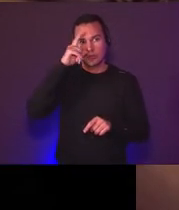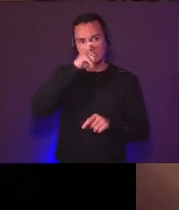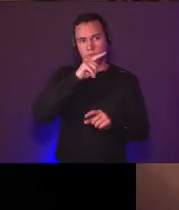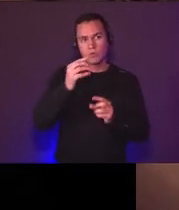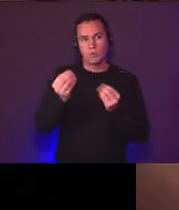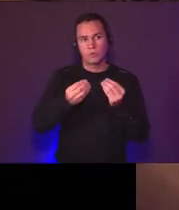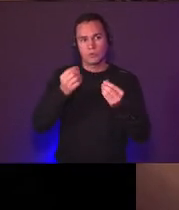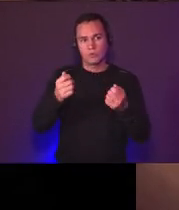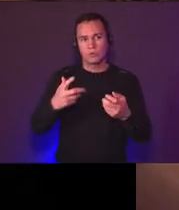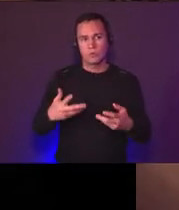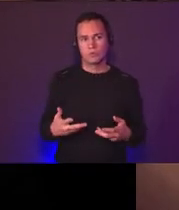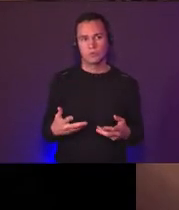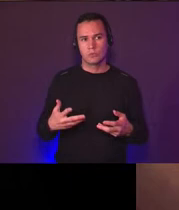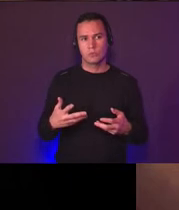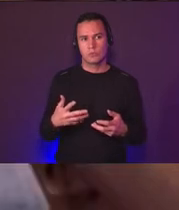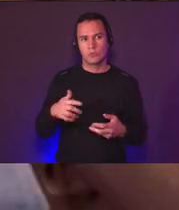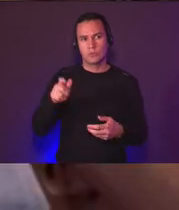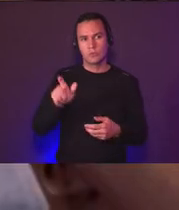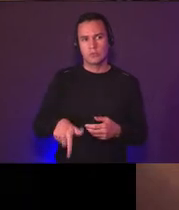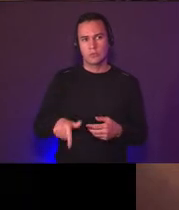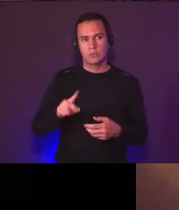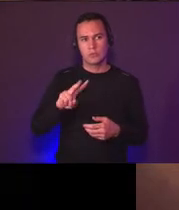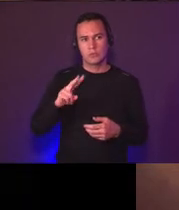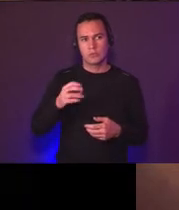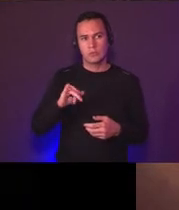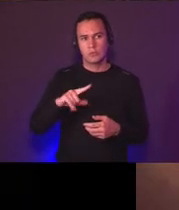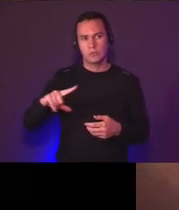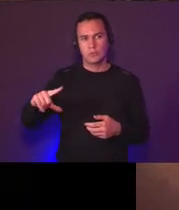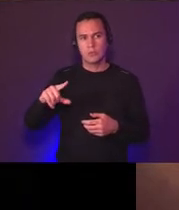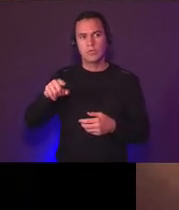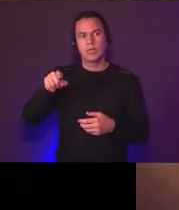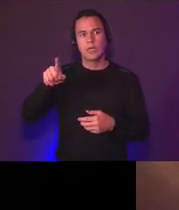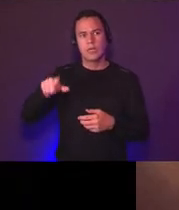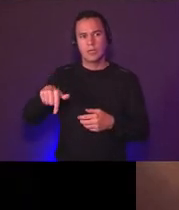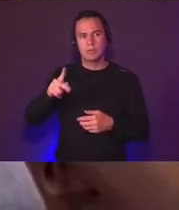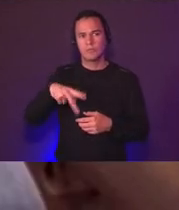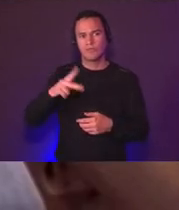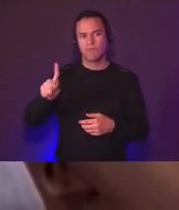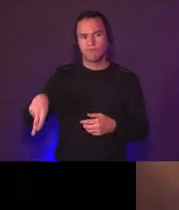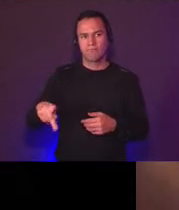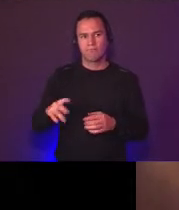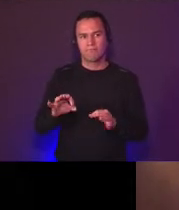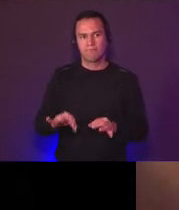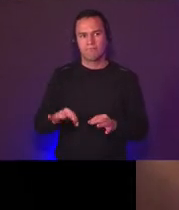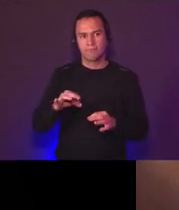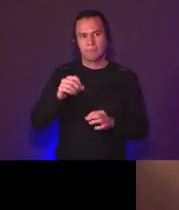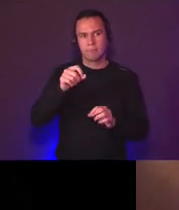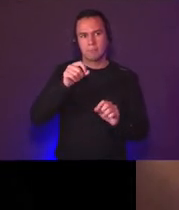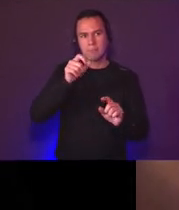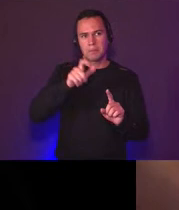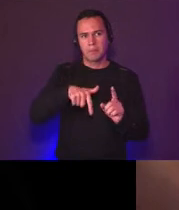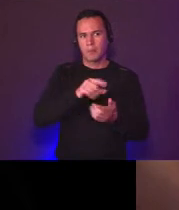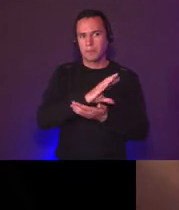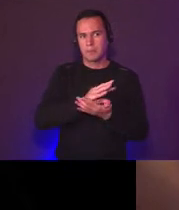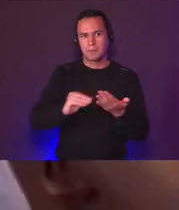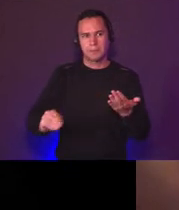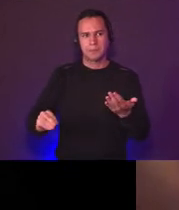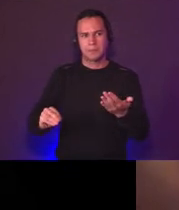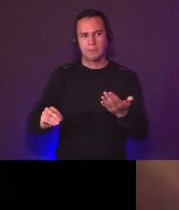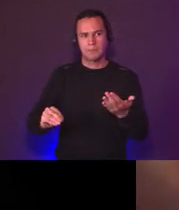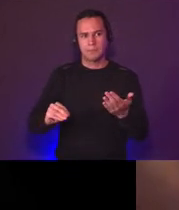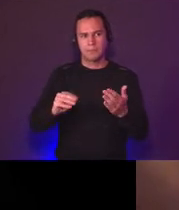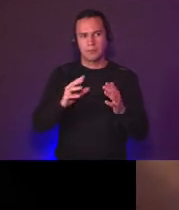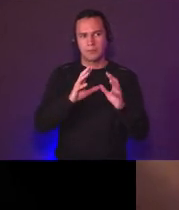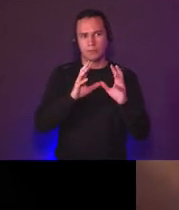what a wonderful teacher Phil is and how inspirational he is and how he is able to take